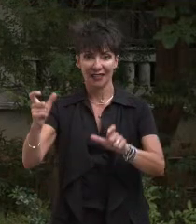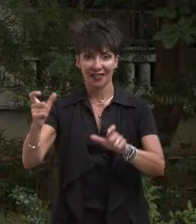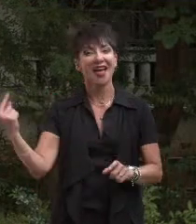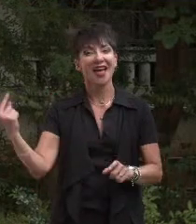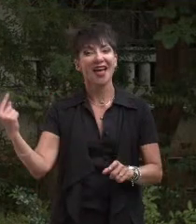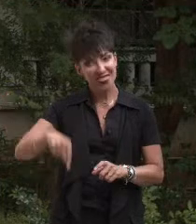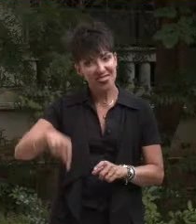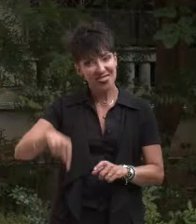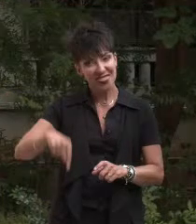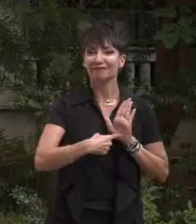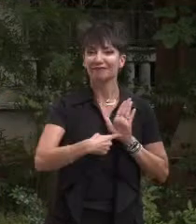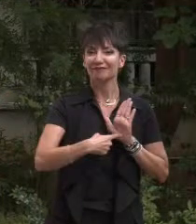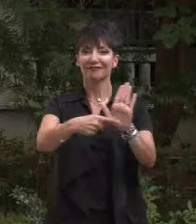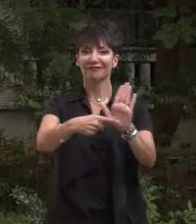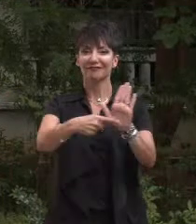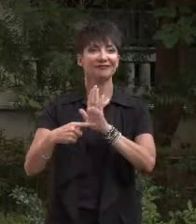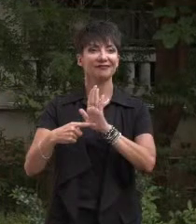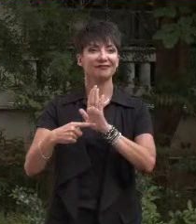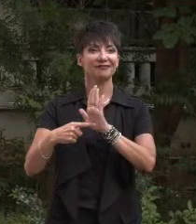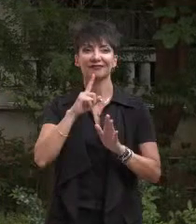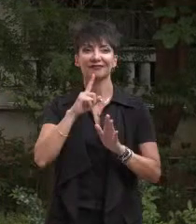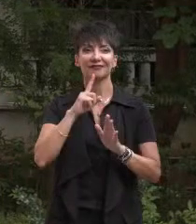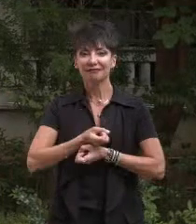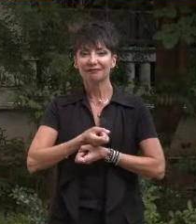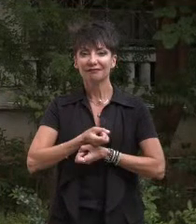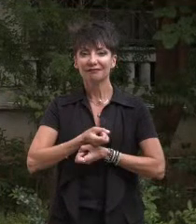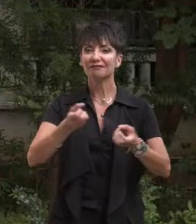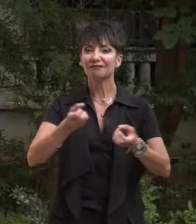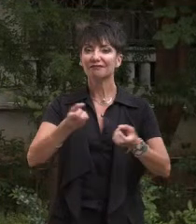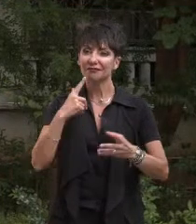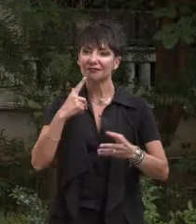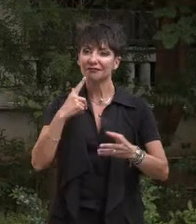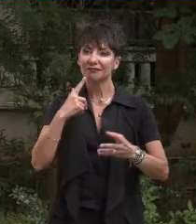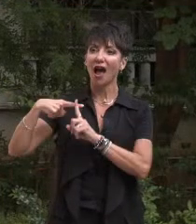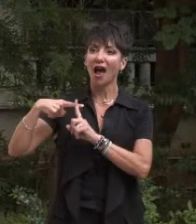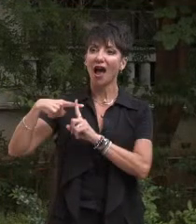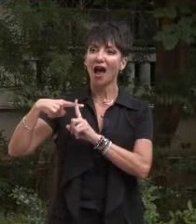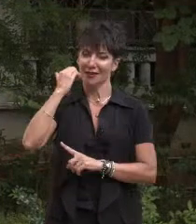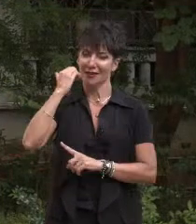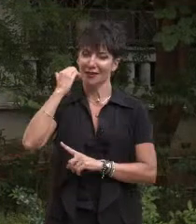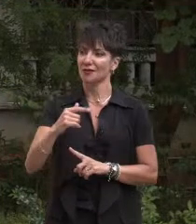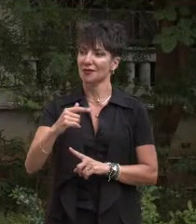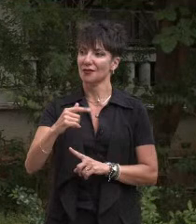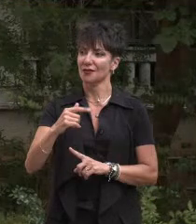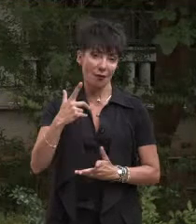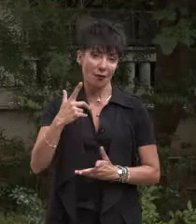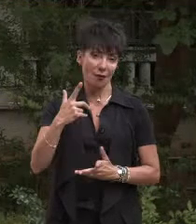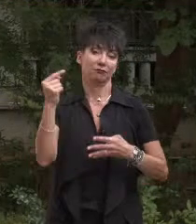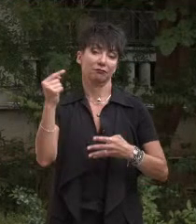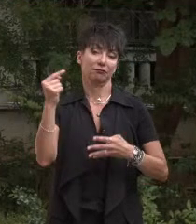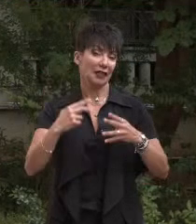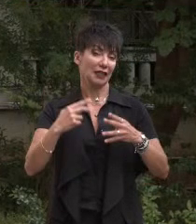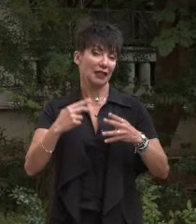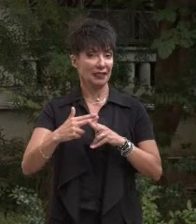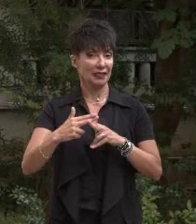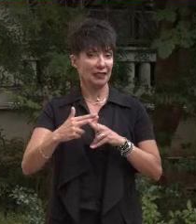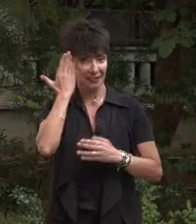you receive a prize from the Hellenic Red Cross for your great contribution to our societies, to our values and our